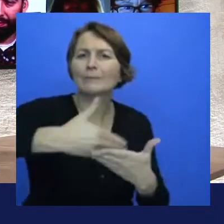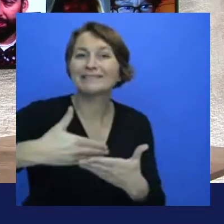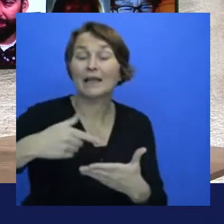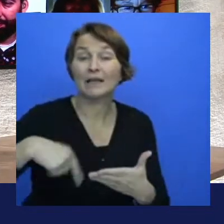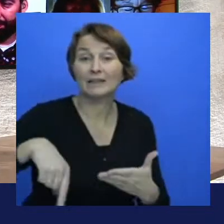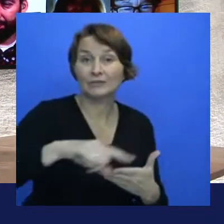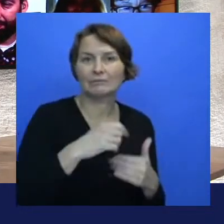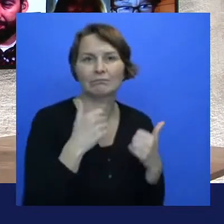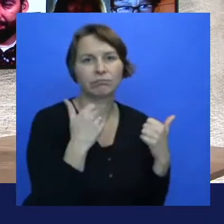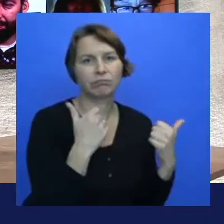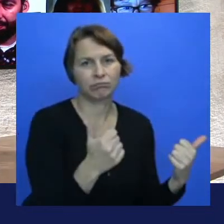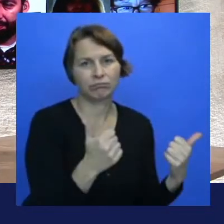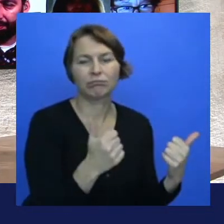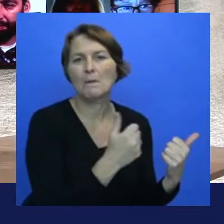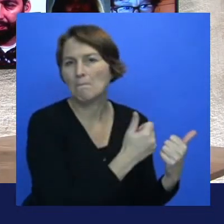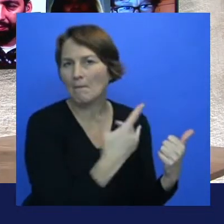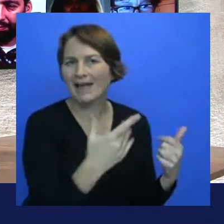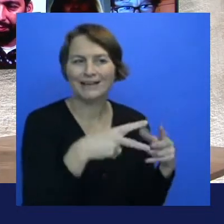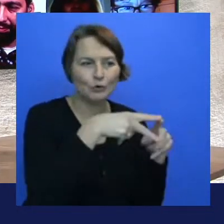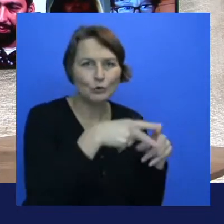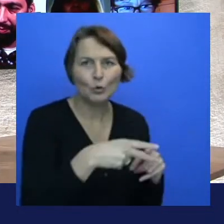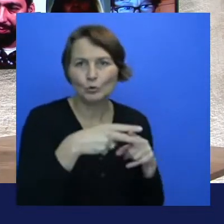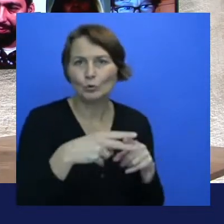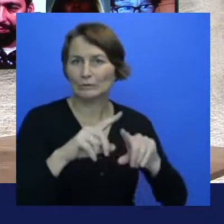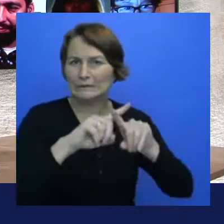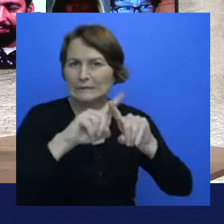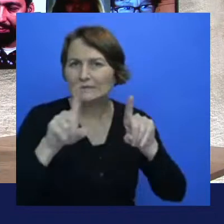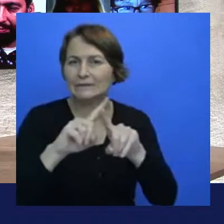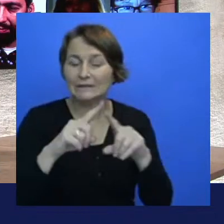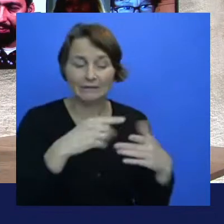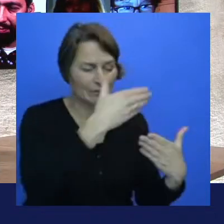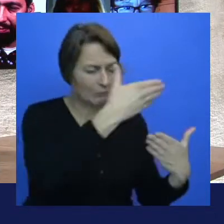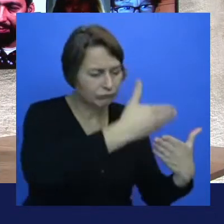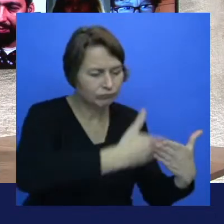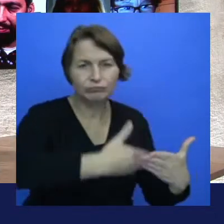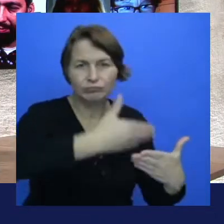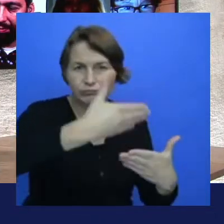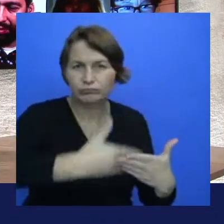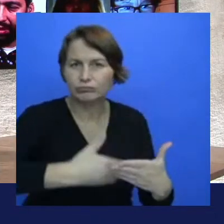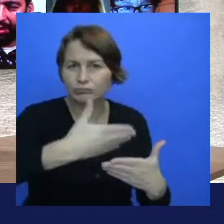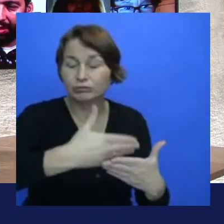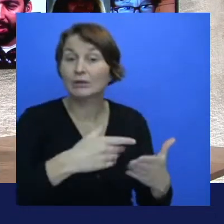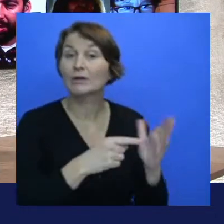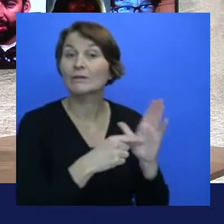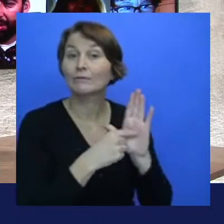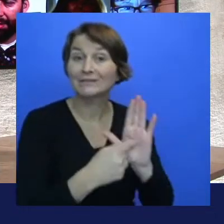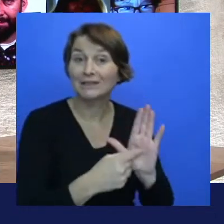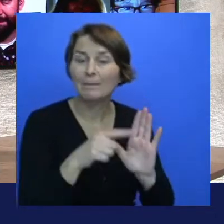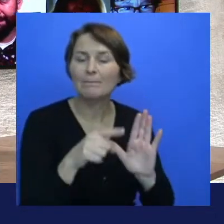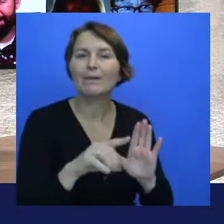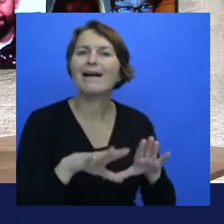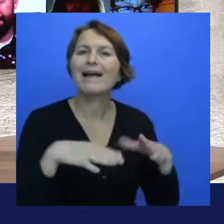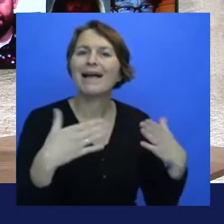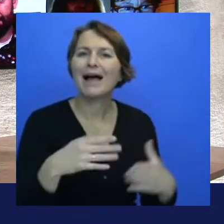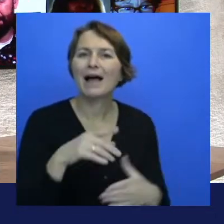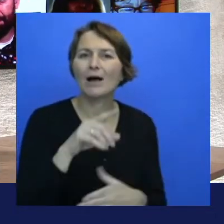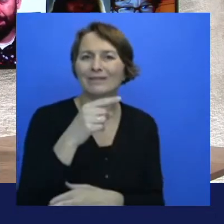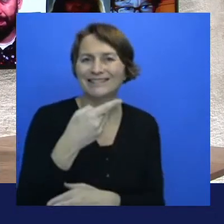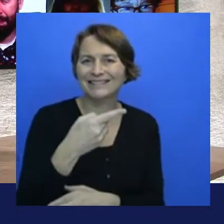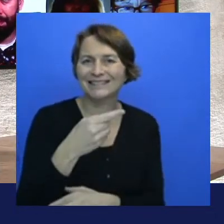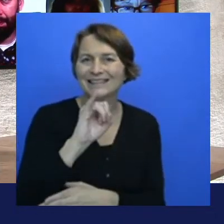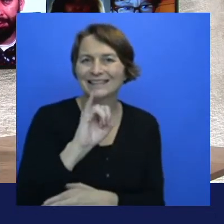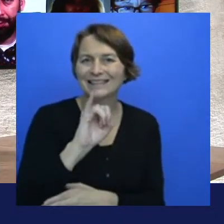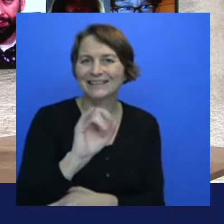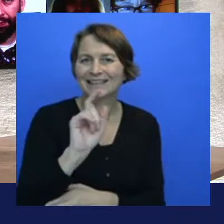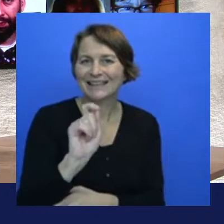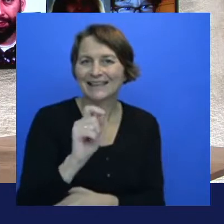It has examples, also some samples in GitHub, right, with